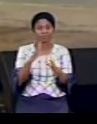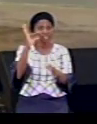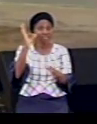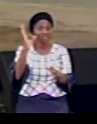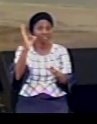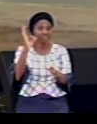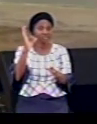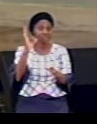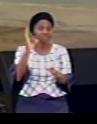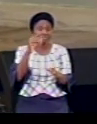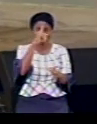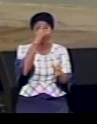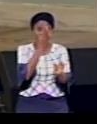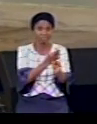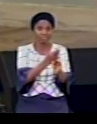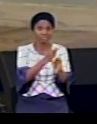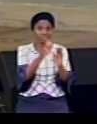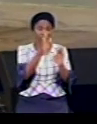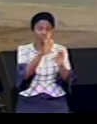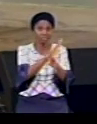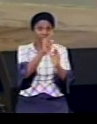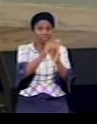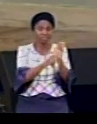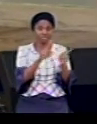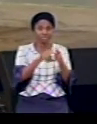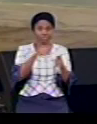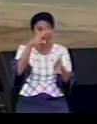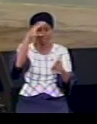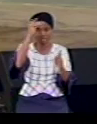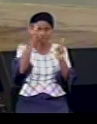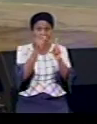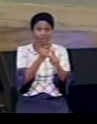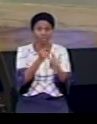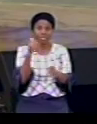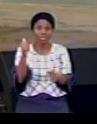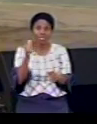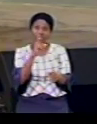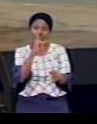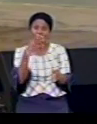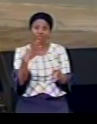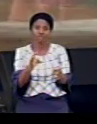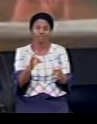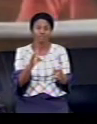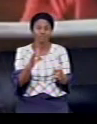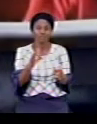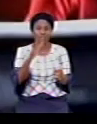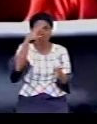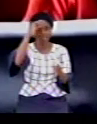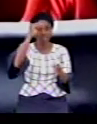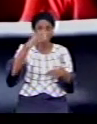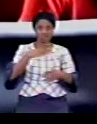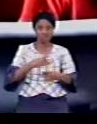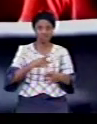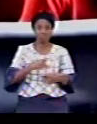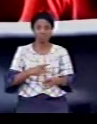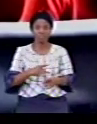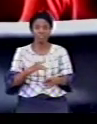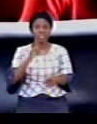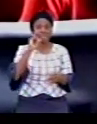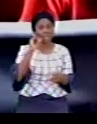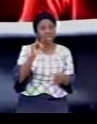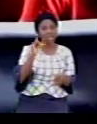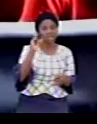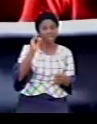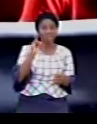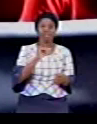A, assurance of his willingness. I, immutability of his